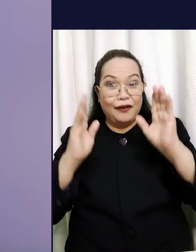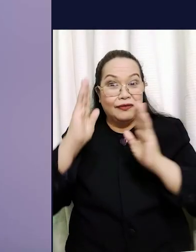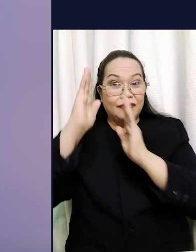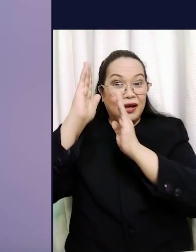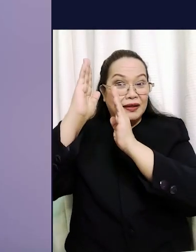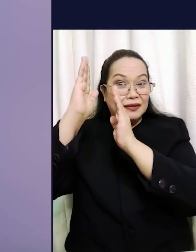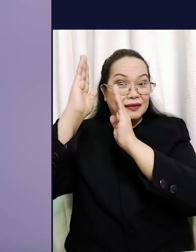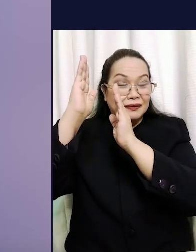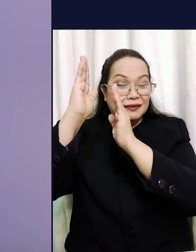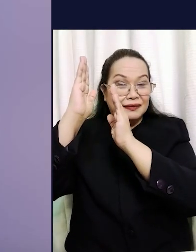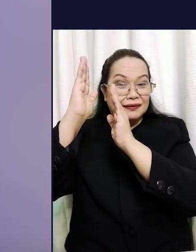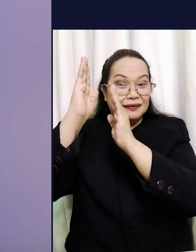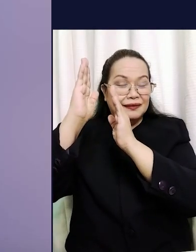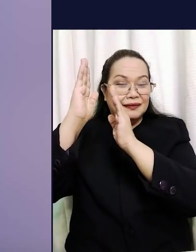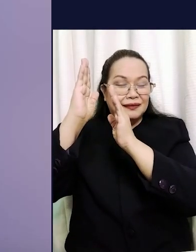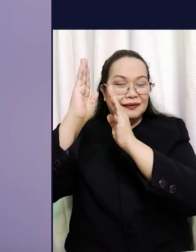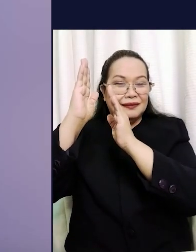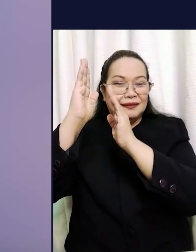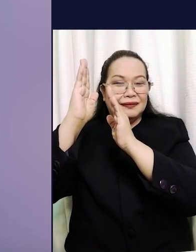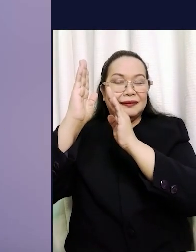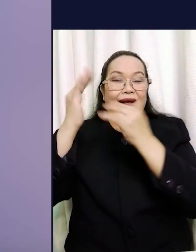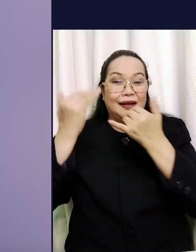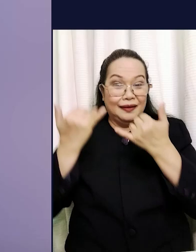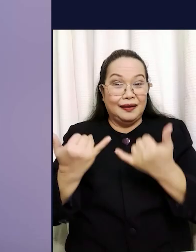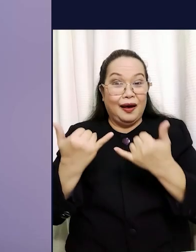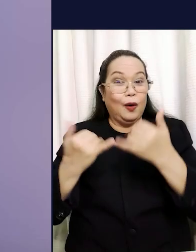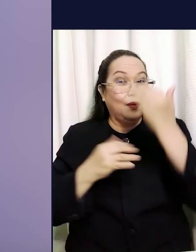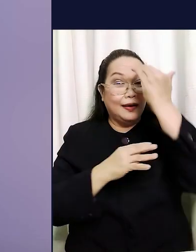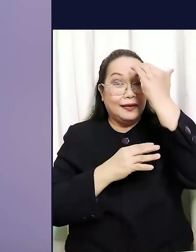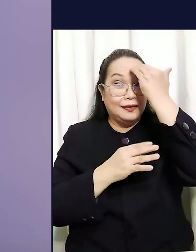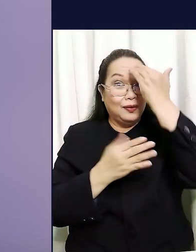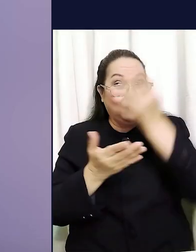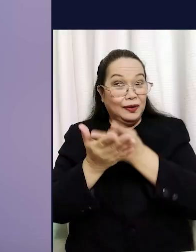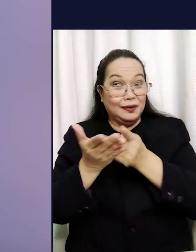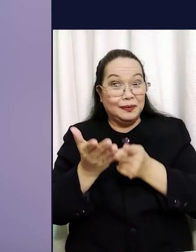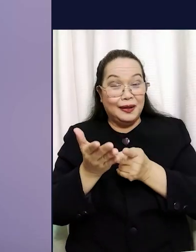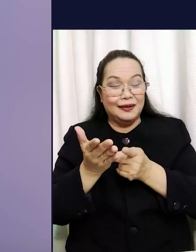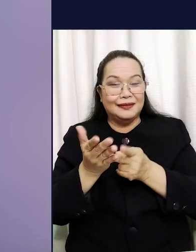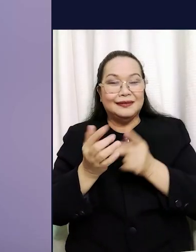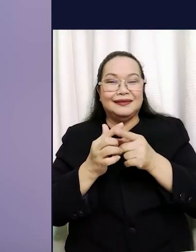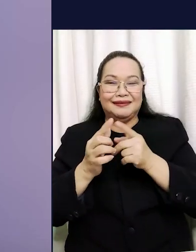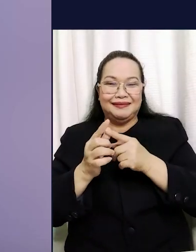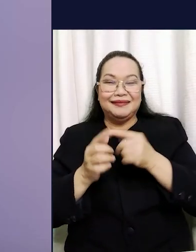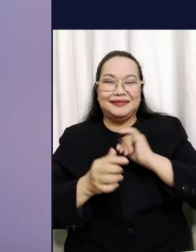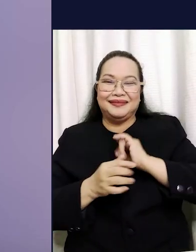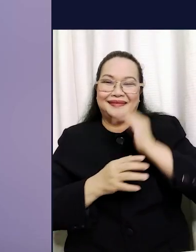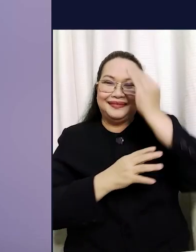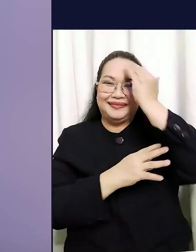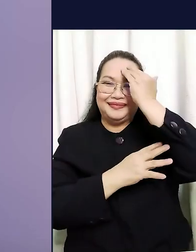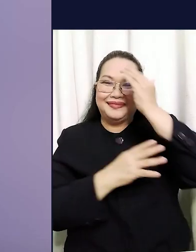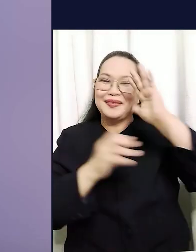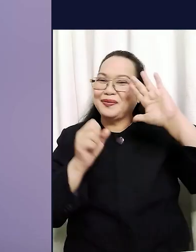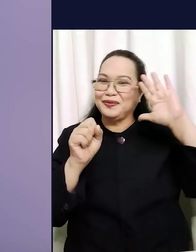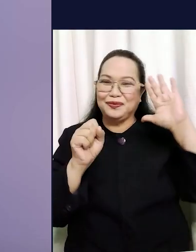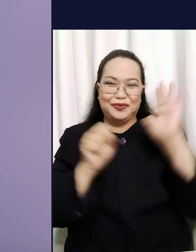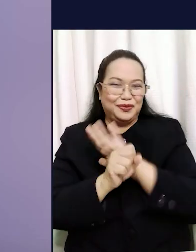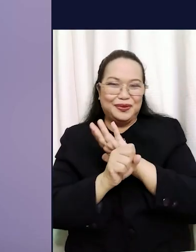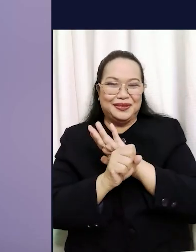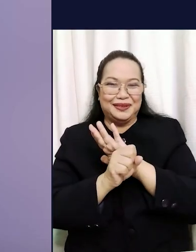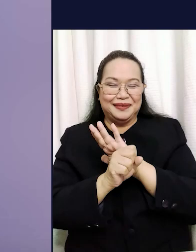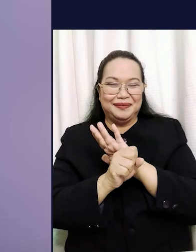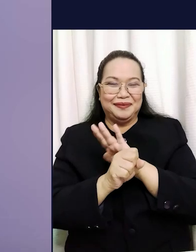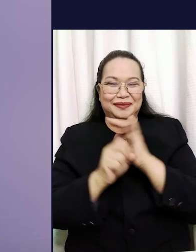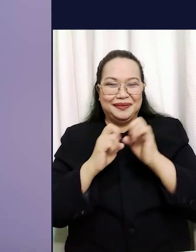mirror dimly, others translated it darkly, but then face to face.